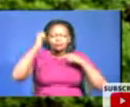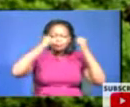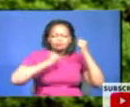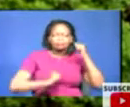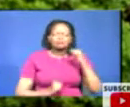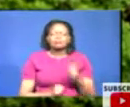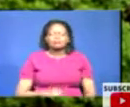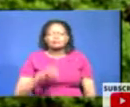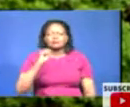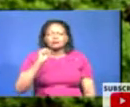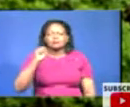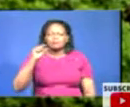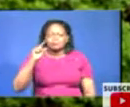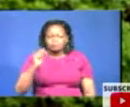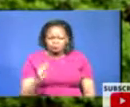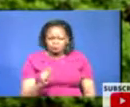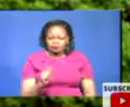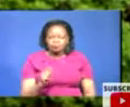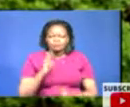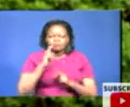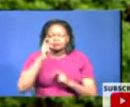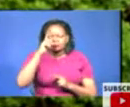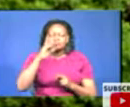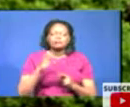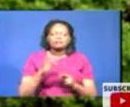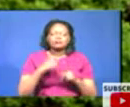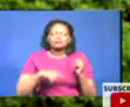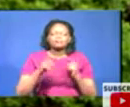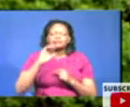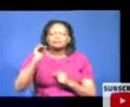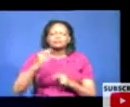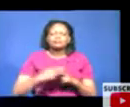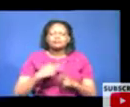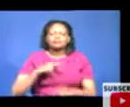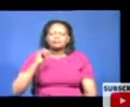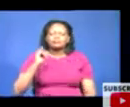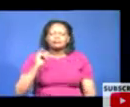sergeant. Reporting for KBC from Nairobi County, I'm Nisi Emmanuel.